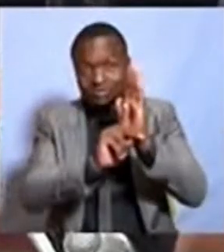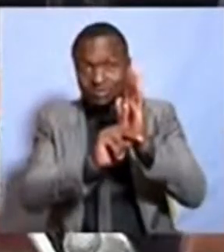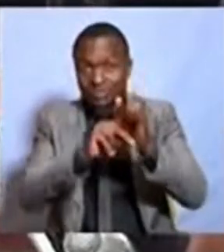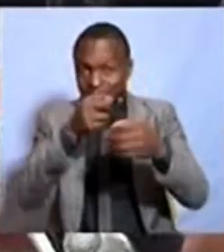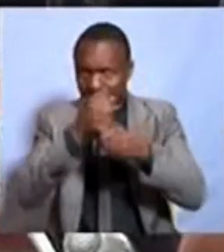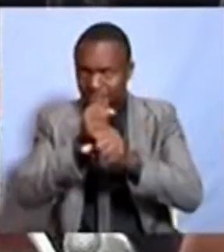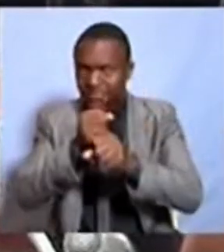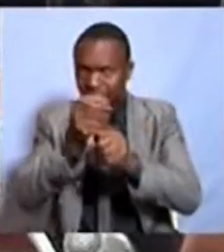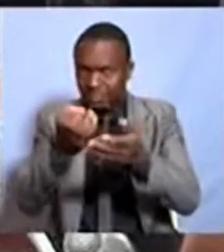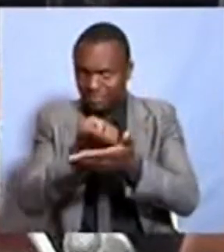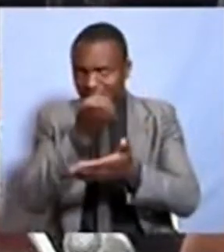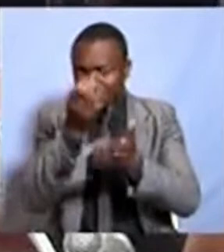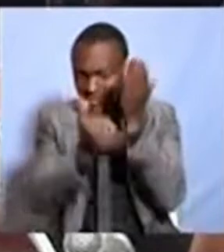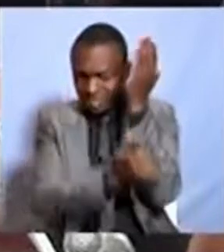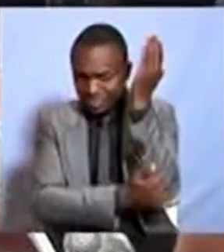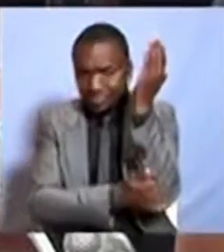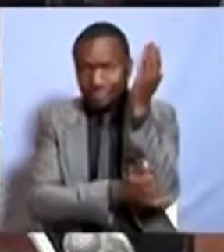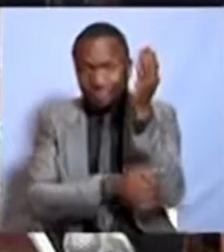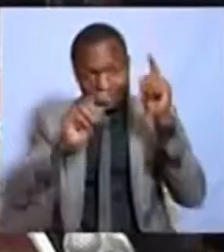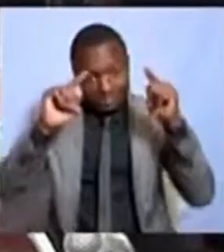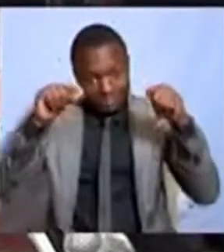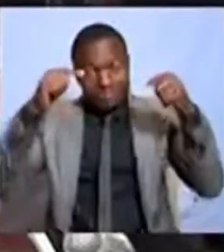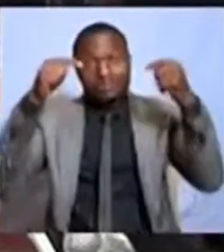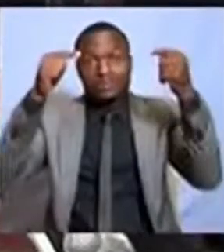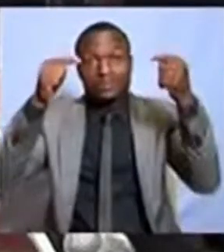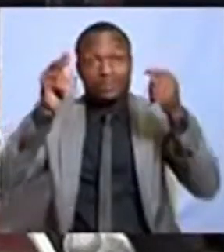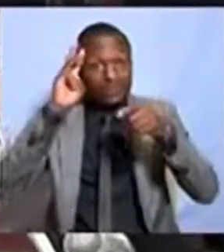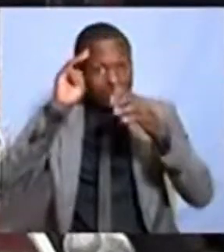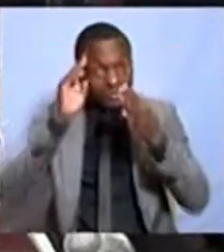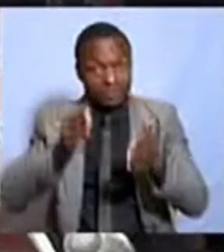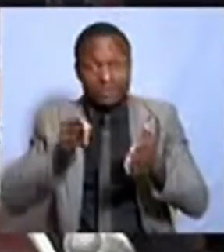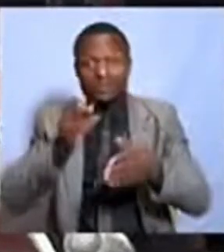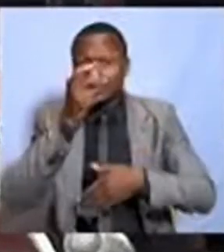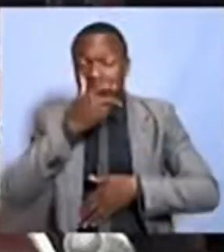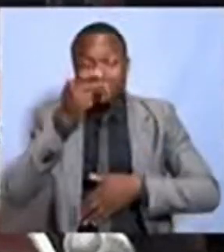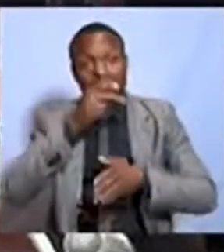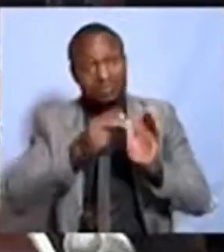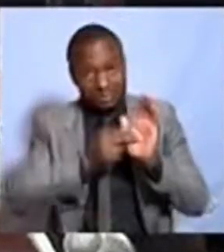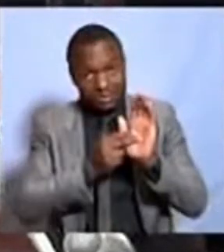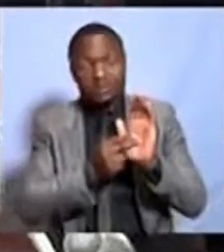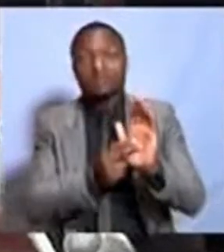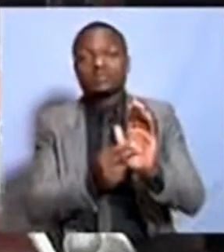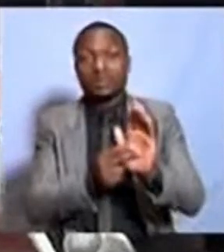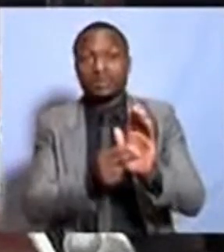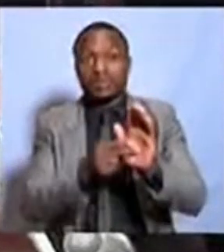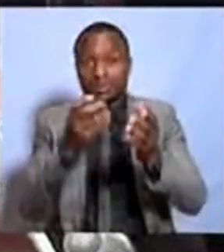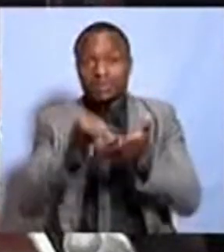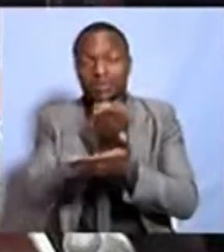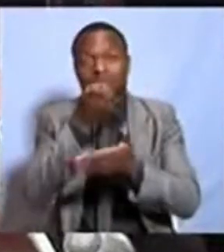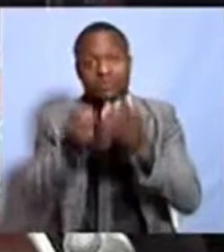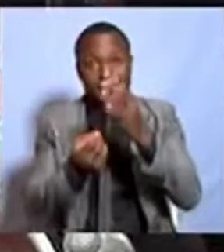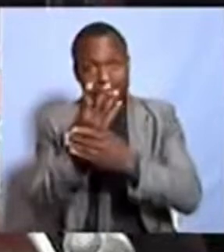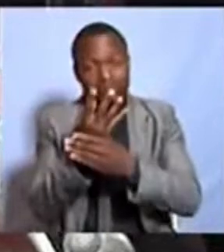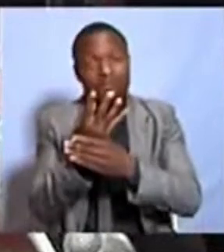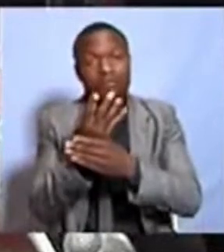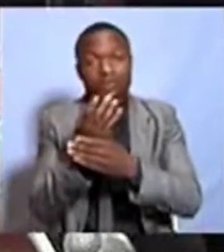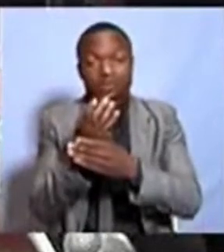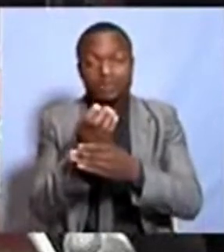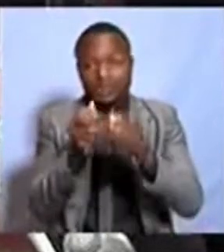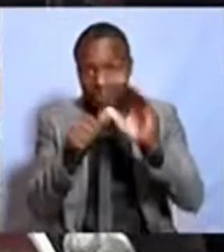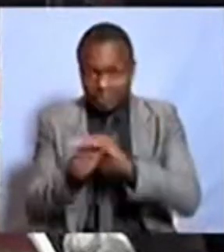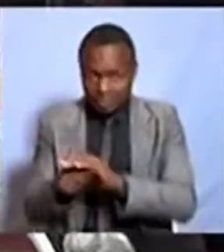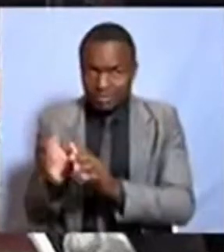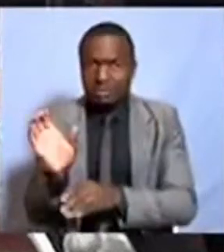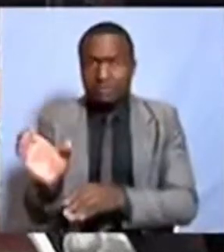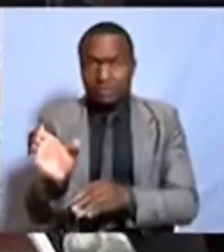country's economic growth and prosperity. In the minister's speech, he highlighted the promotion of economic growth through enhanced private sector investment,